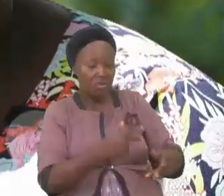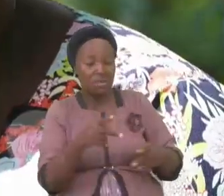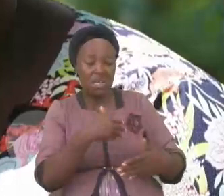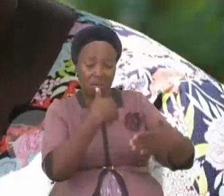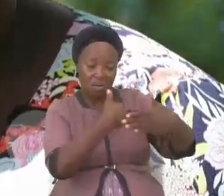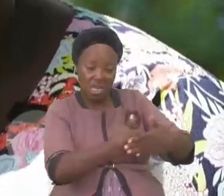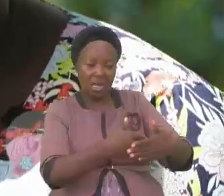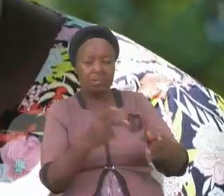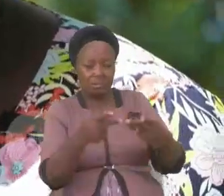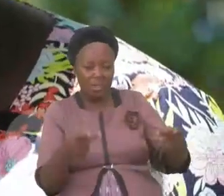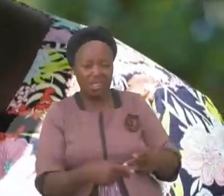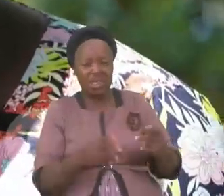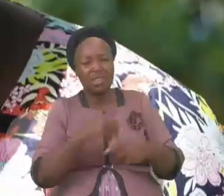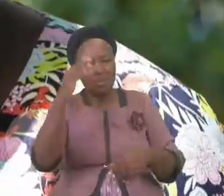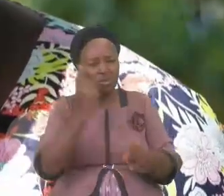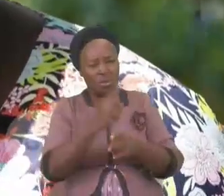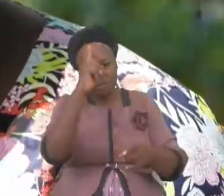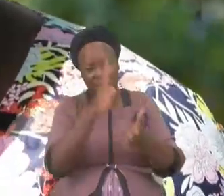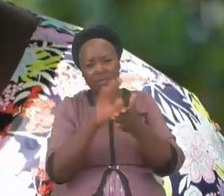That on the first day of